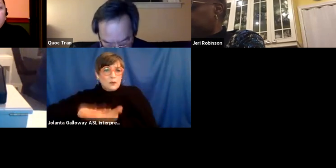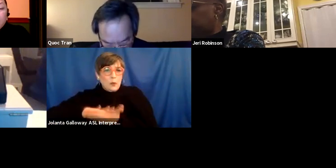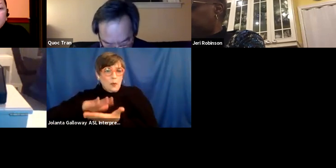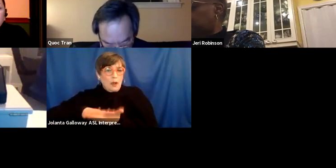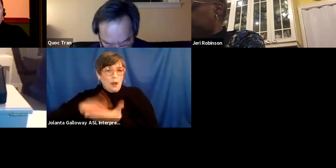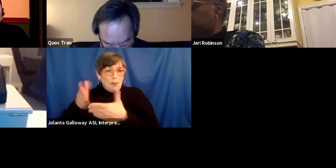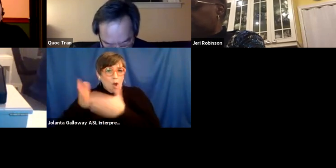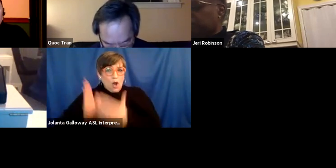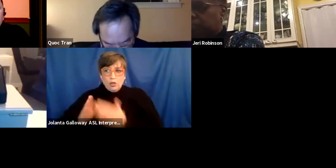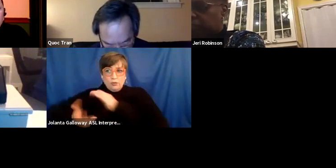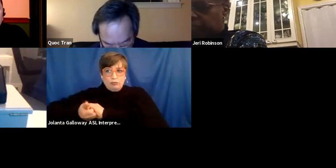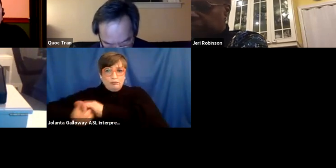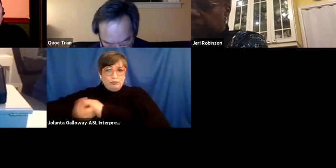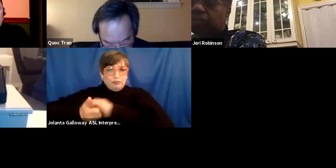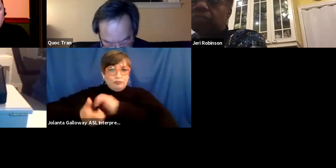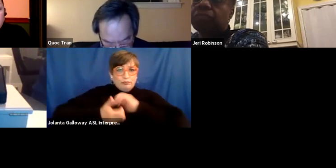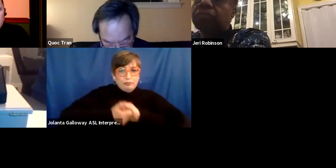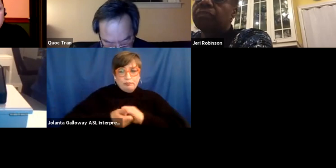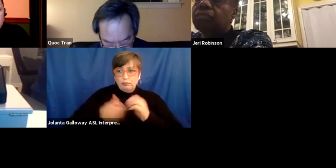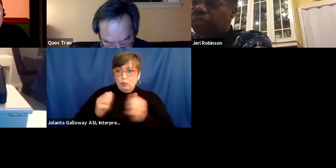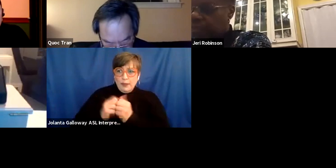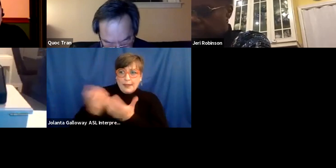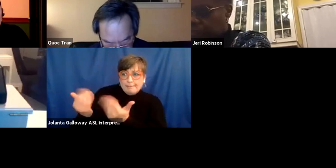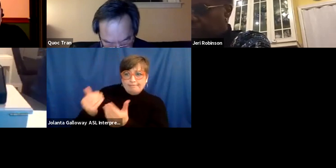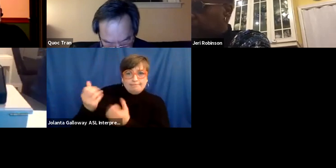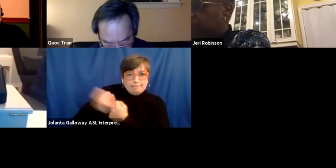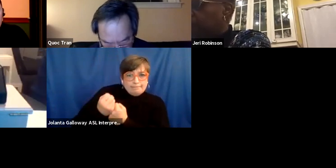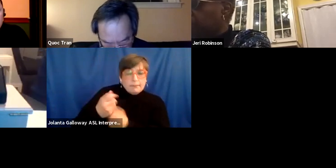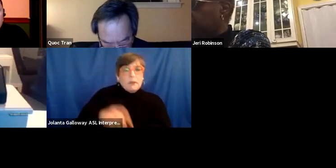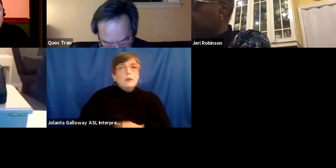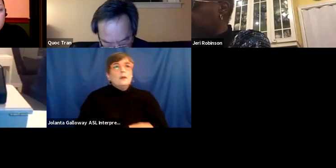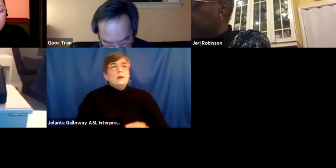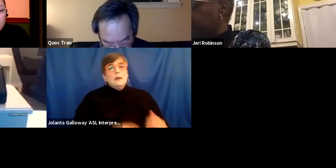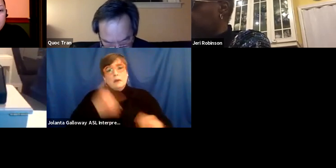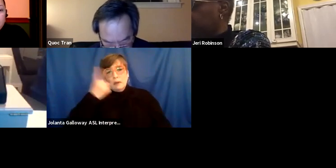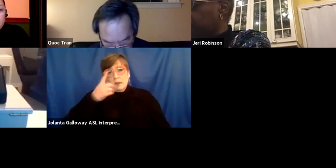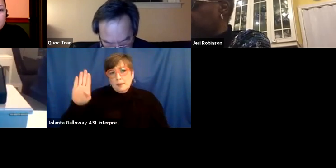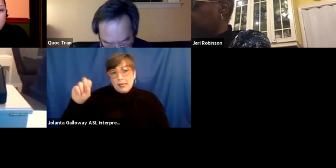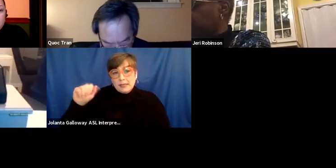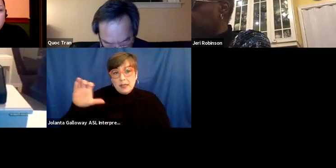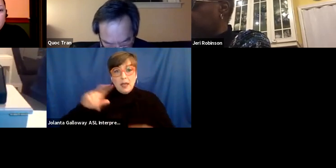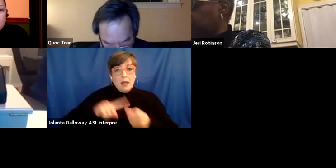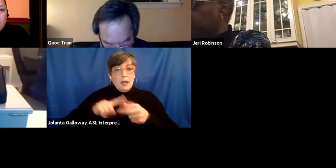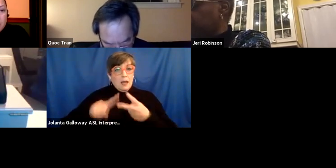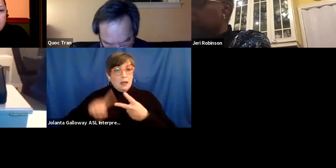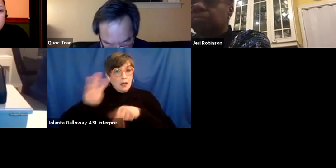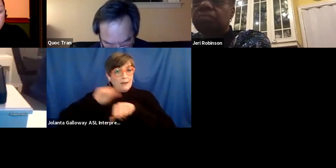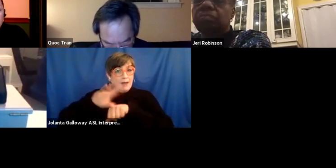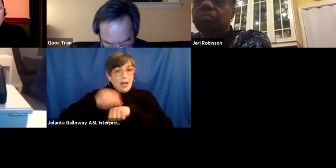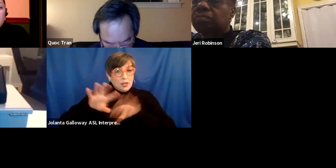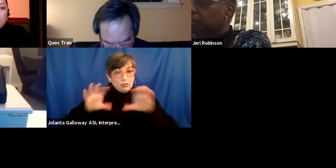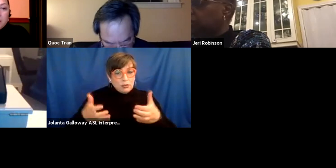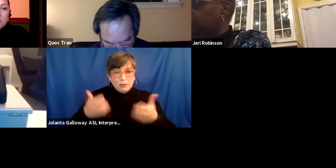if there are any ideas from BSEC or from your advisory group superintendent